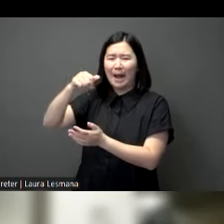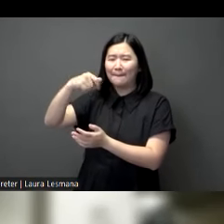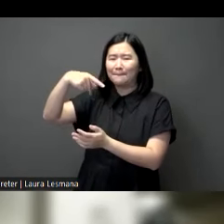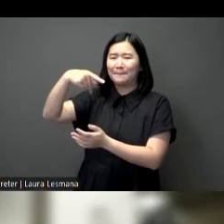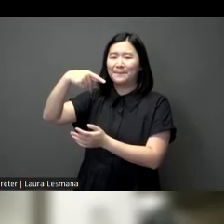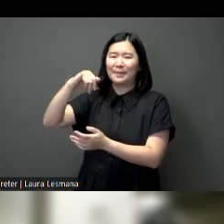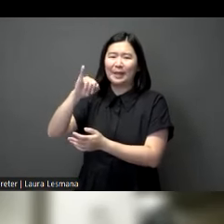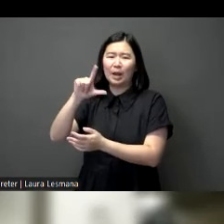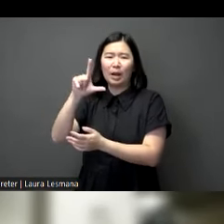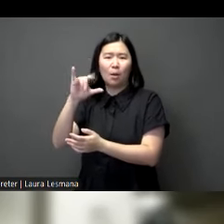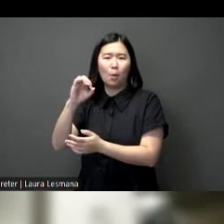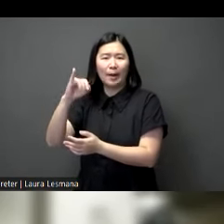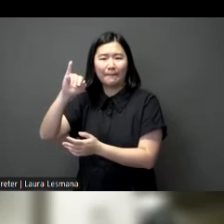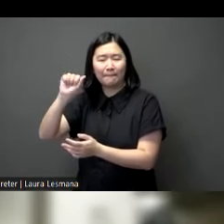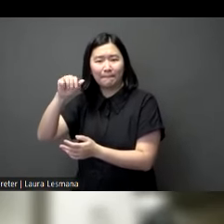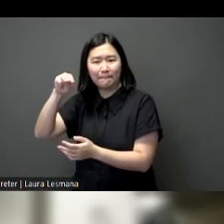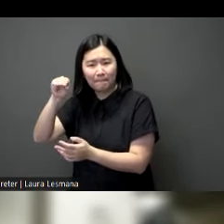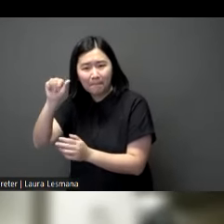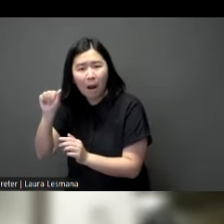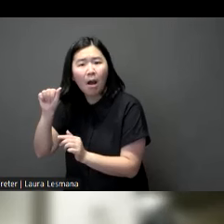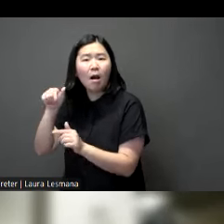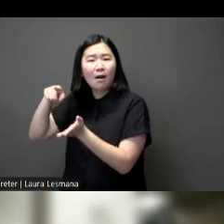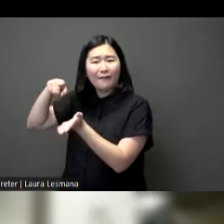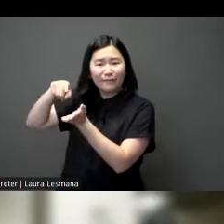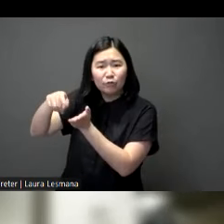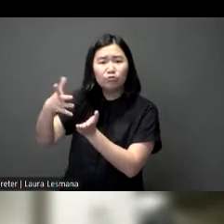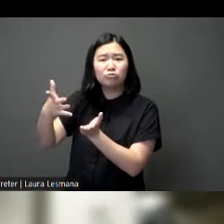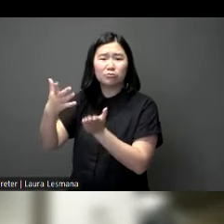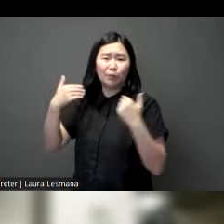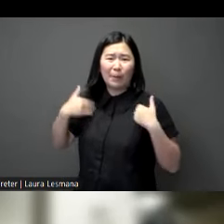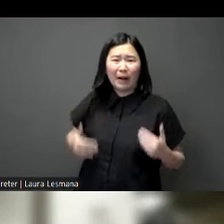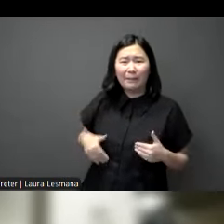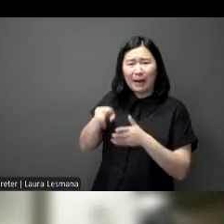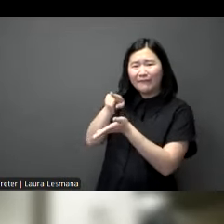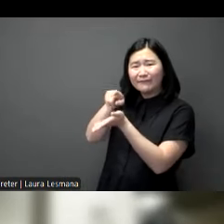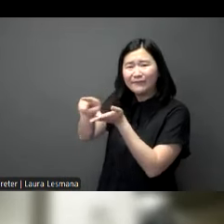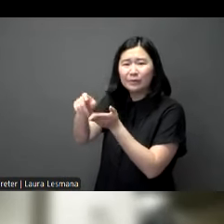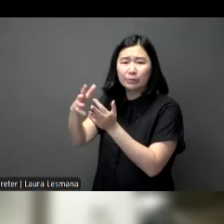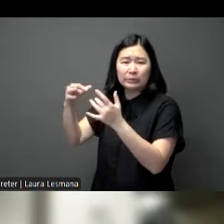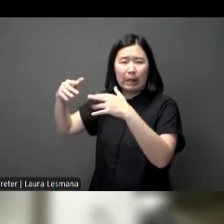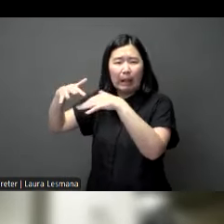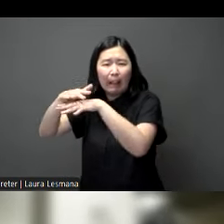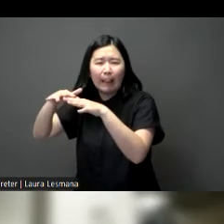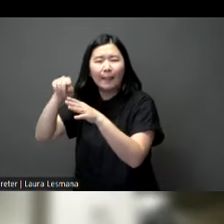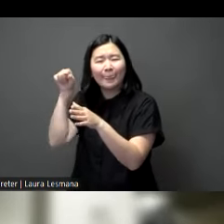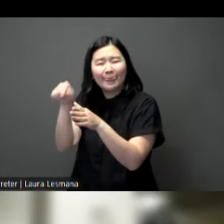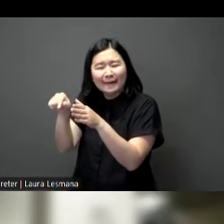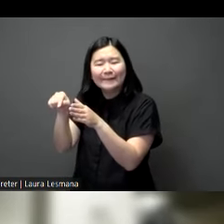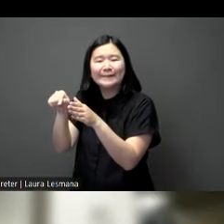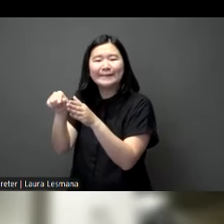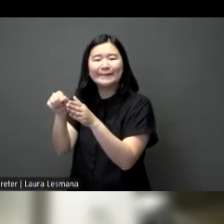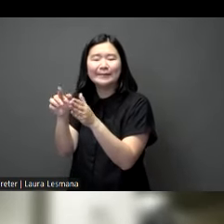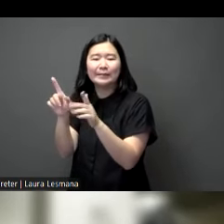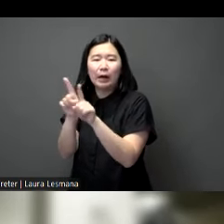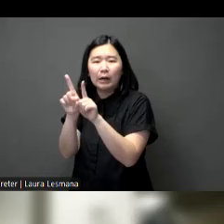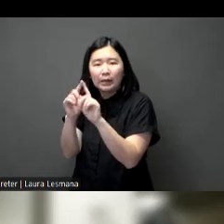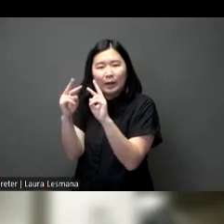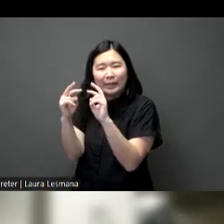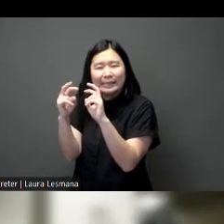communicable diseases, including this. Now, alongside these areas linked to the causing agent, we